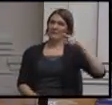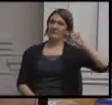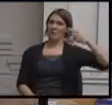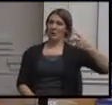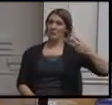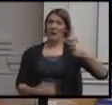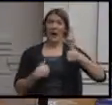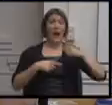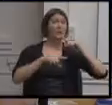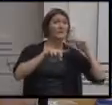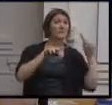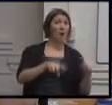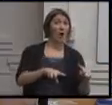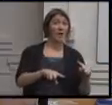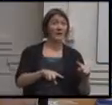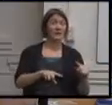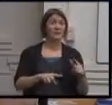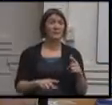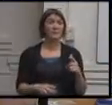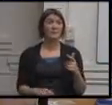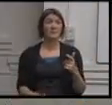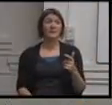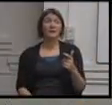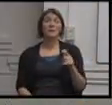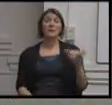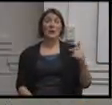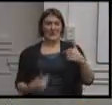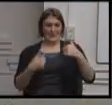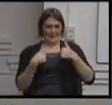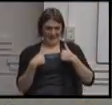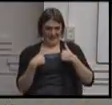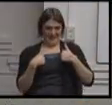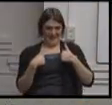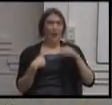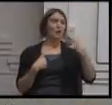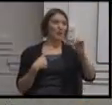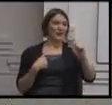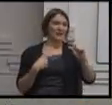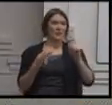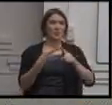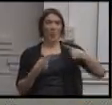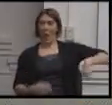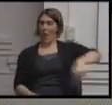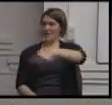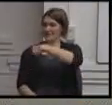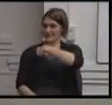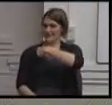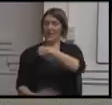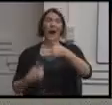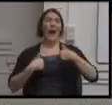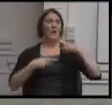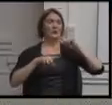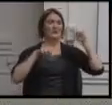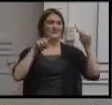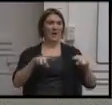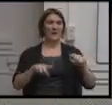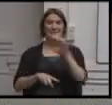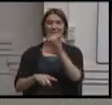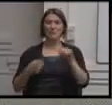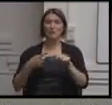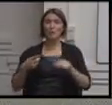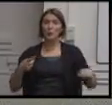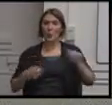I responded. They weren't between us either. No, I mean, it was me, it was Chris to us. I responded to Chris, and I